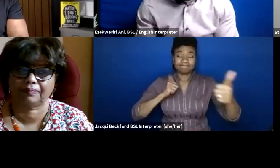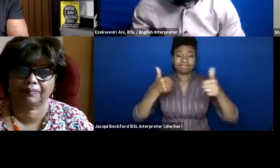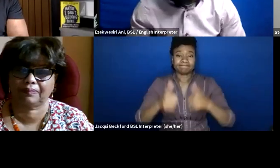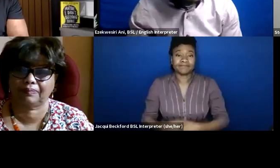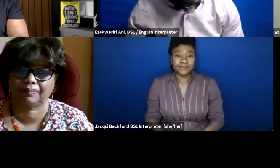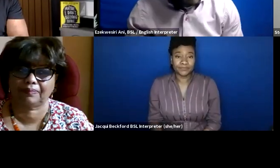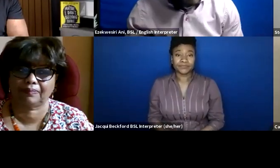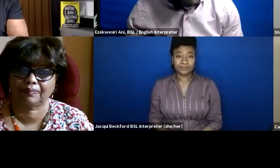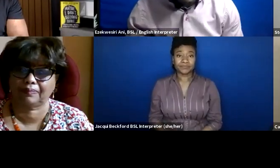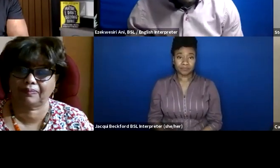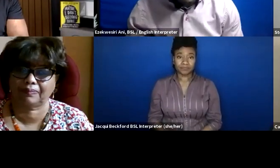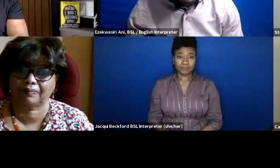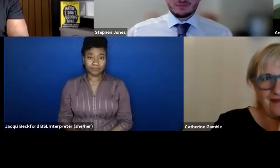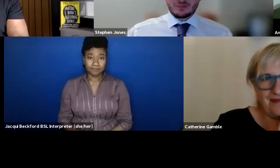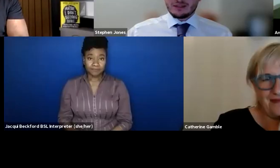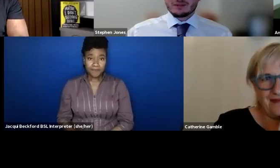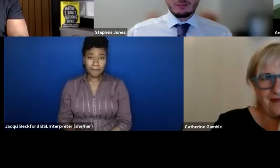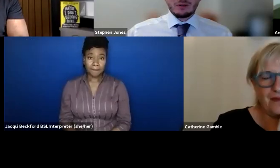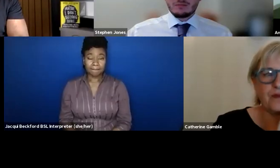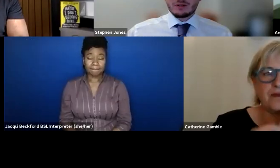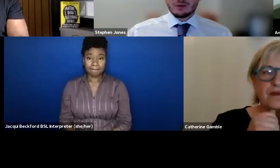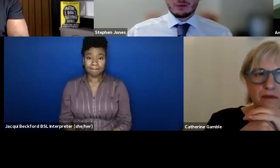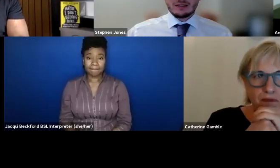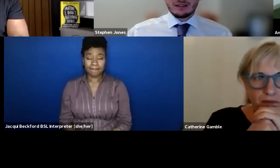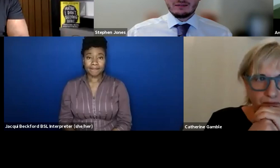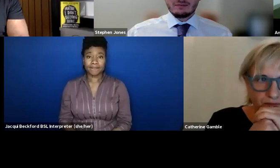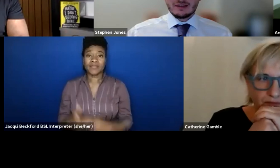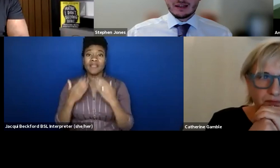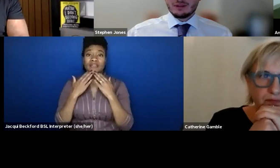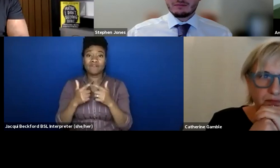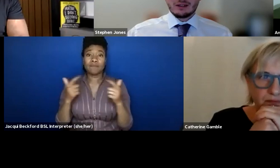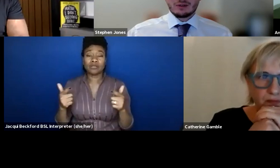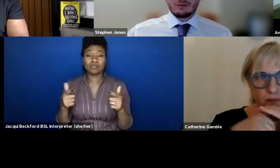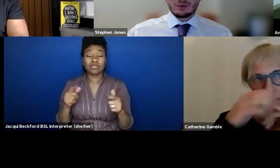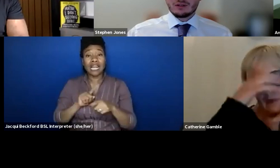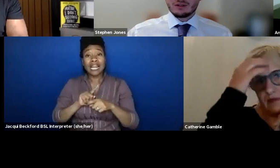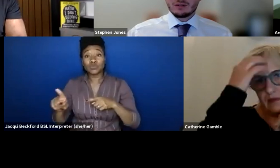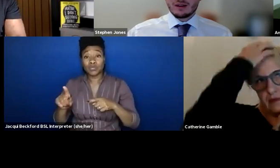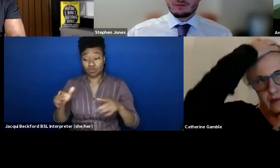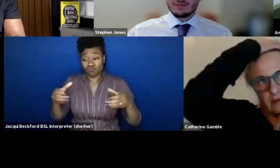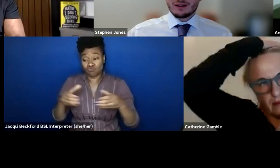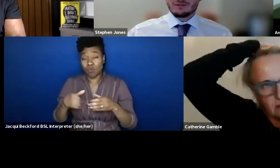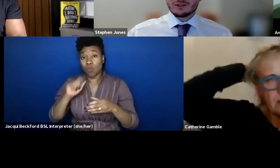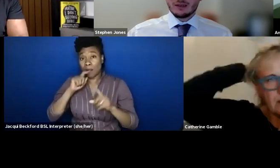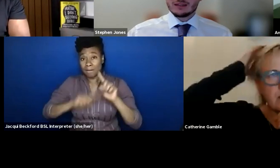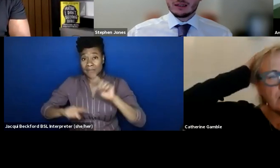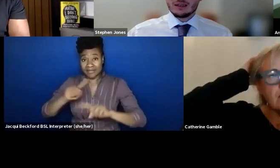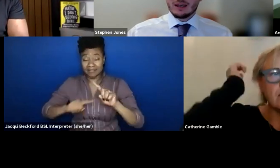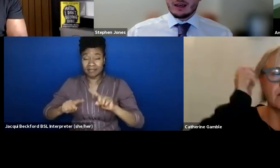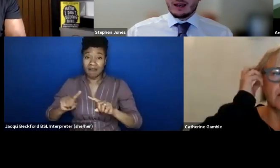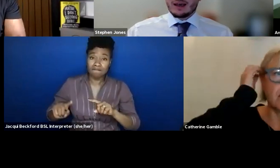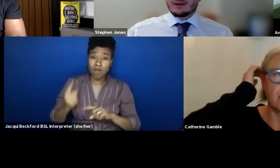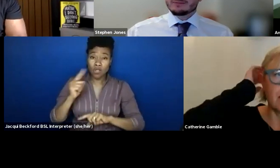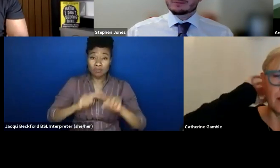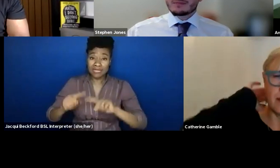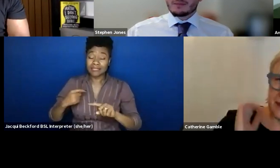Thank you very much, Anne. And yes, we'll move the group a meeting next week. Really looking forward to that first meeting.